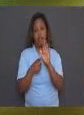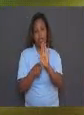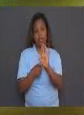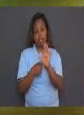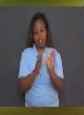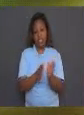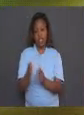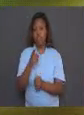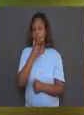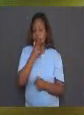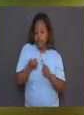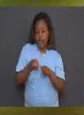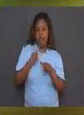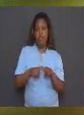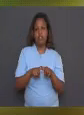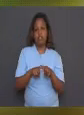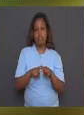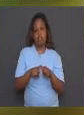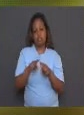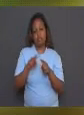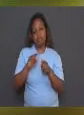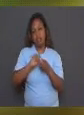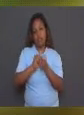Britain remains unchanged.